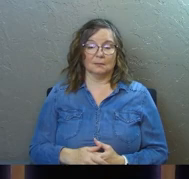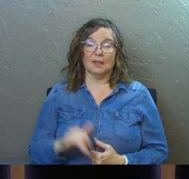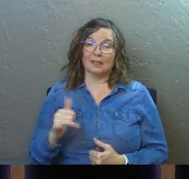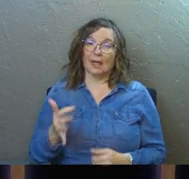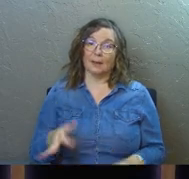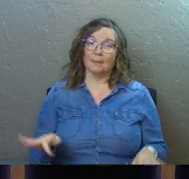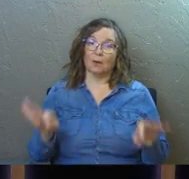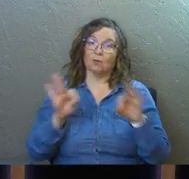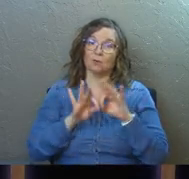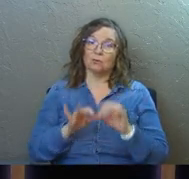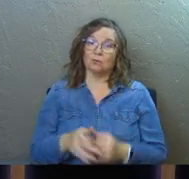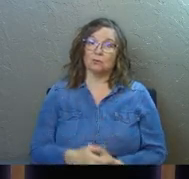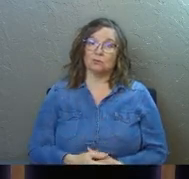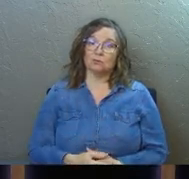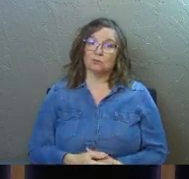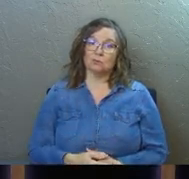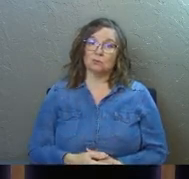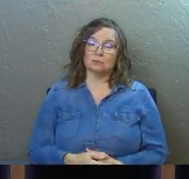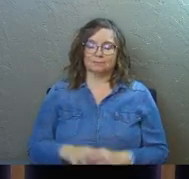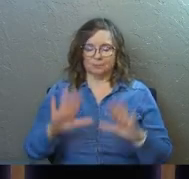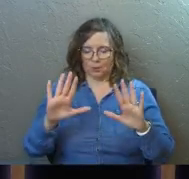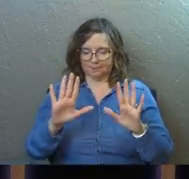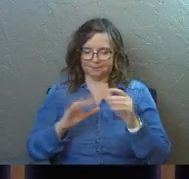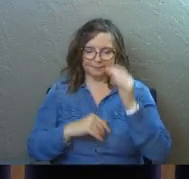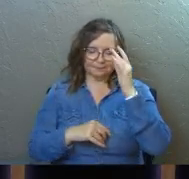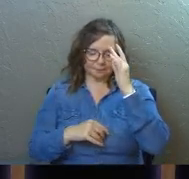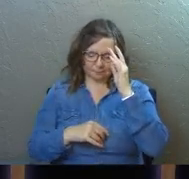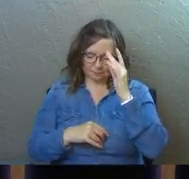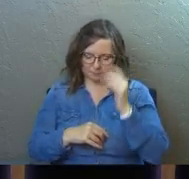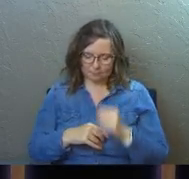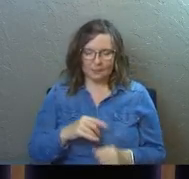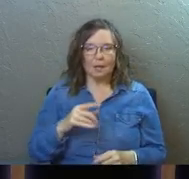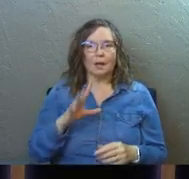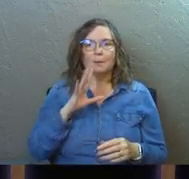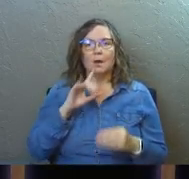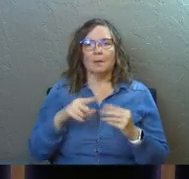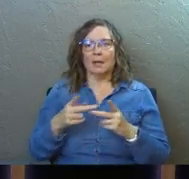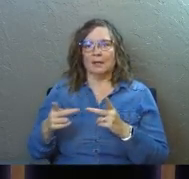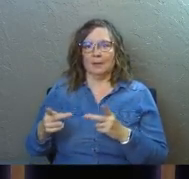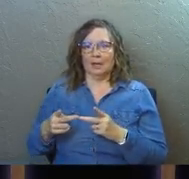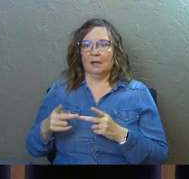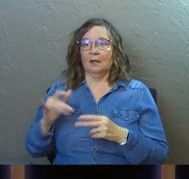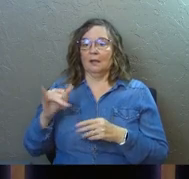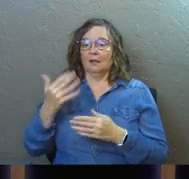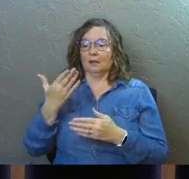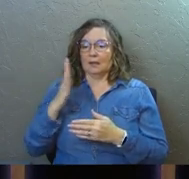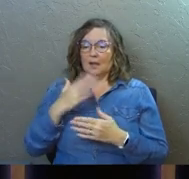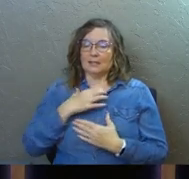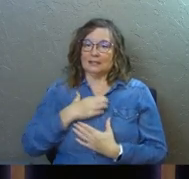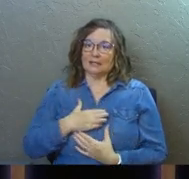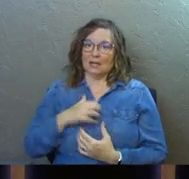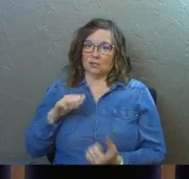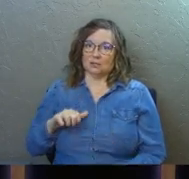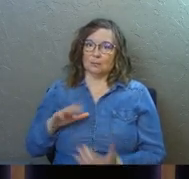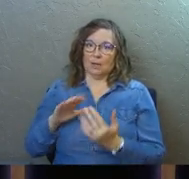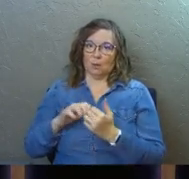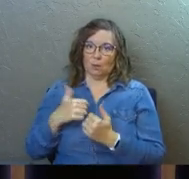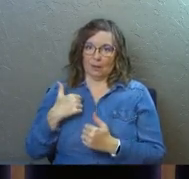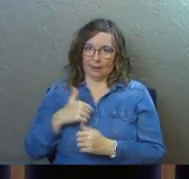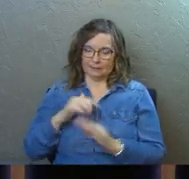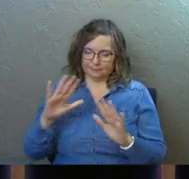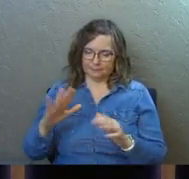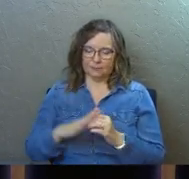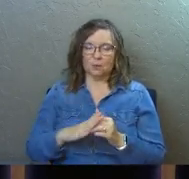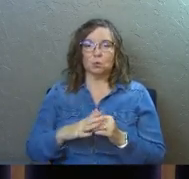That matters. Okay, I'm going to talk about this place and the fact that God desires his presence to be with us.